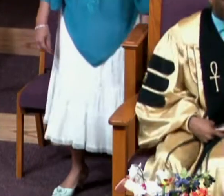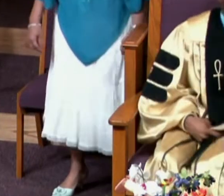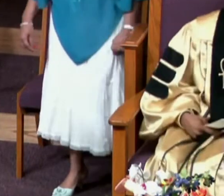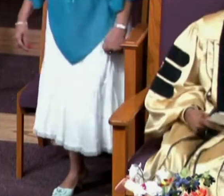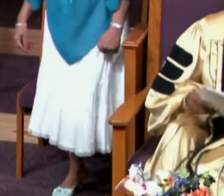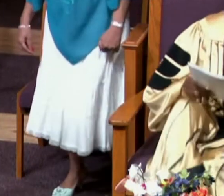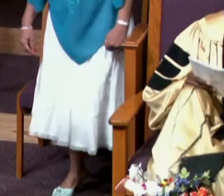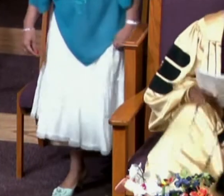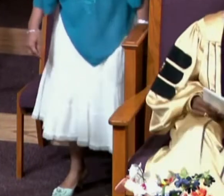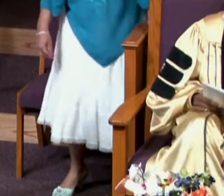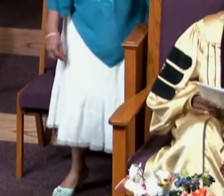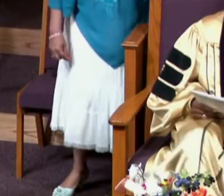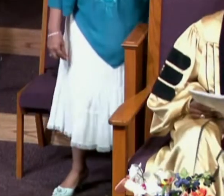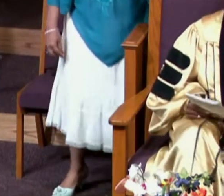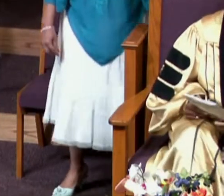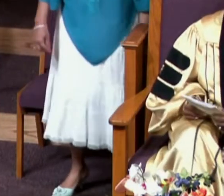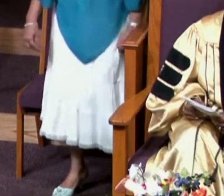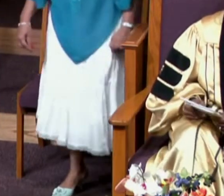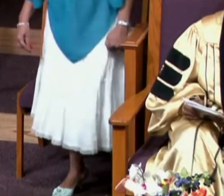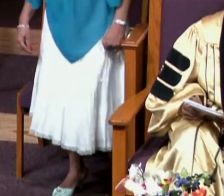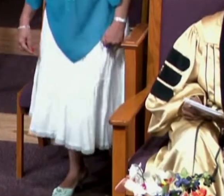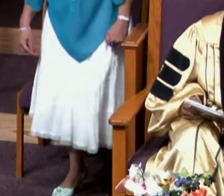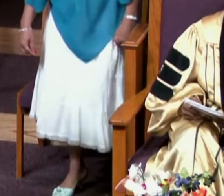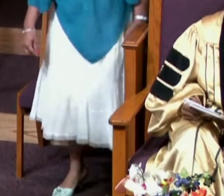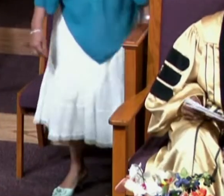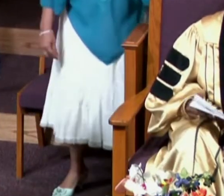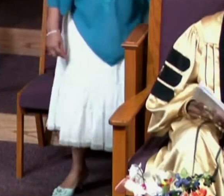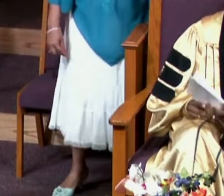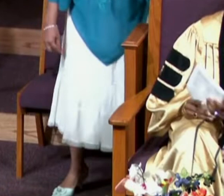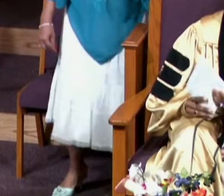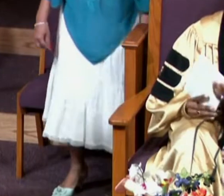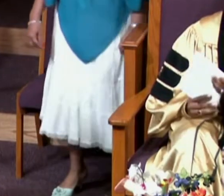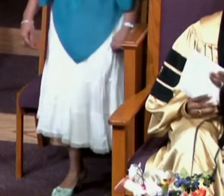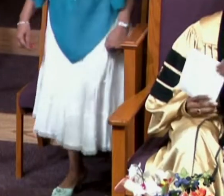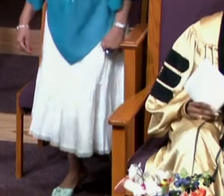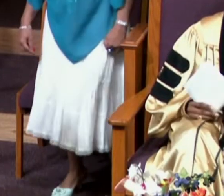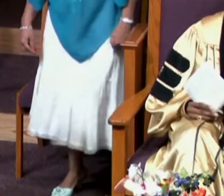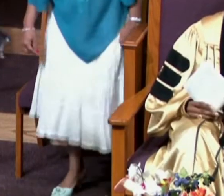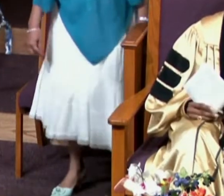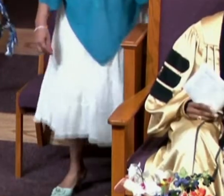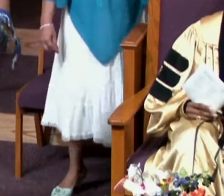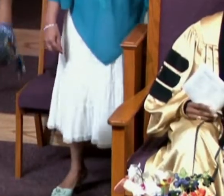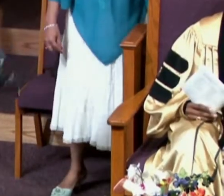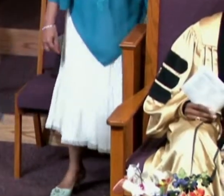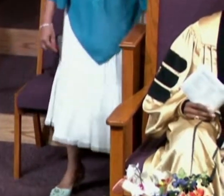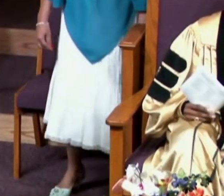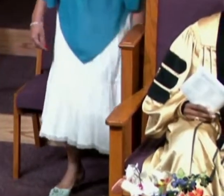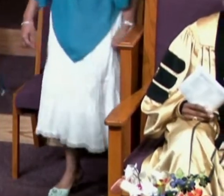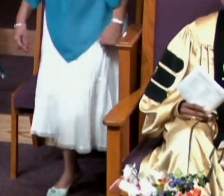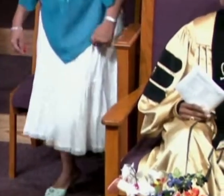It's already done. Hear me say it.